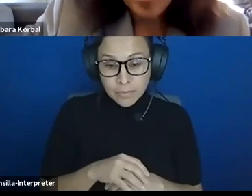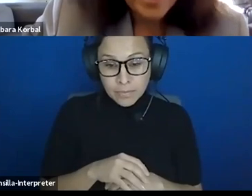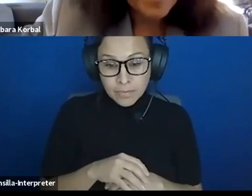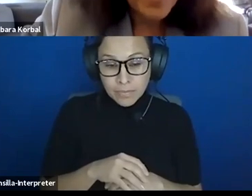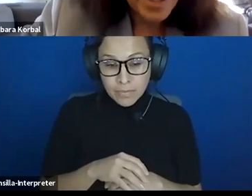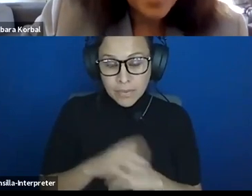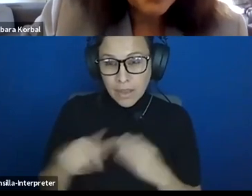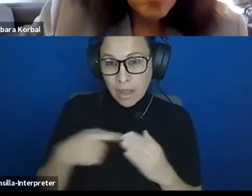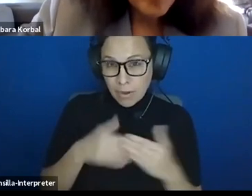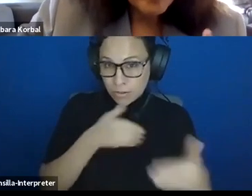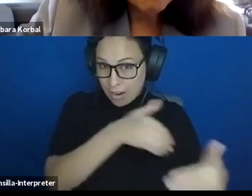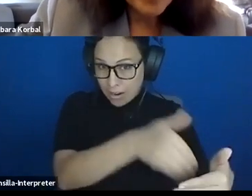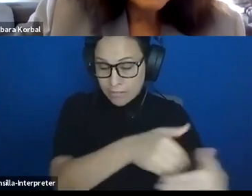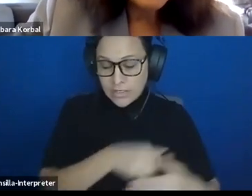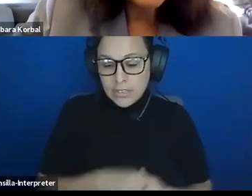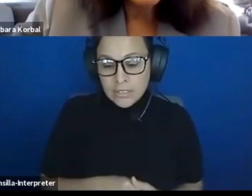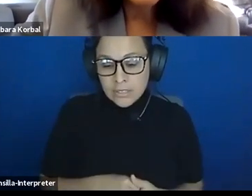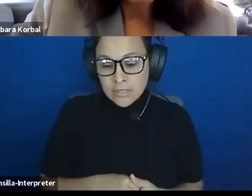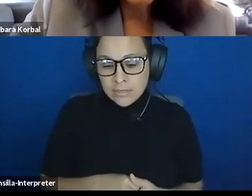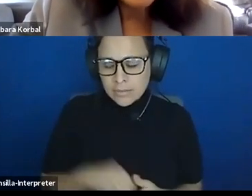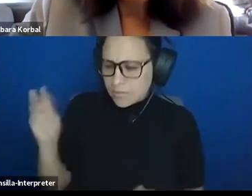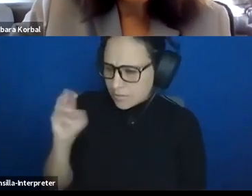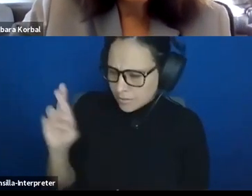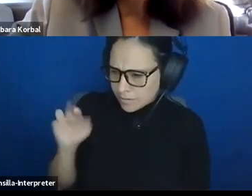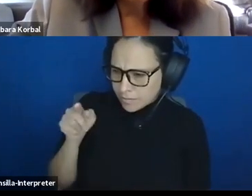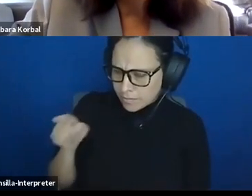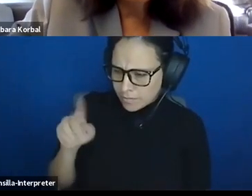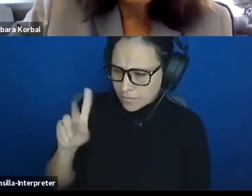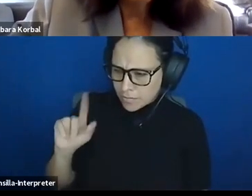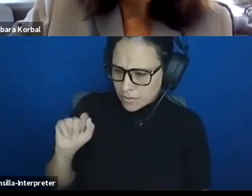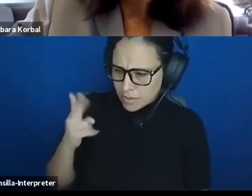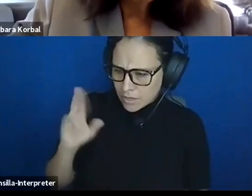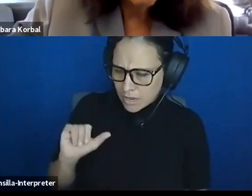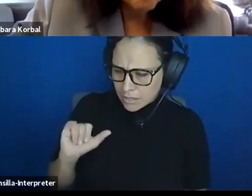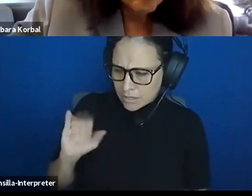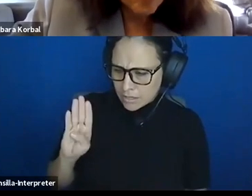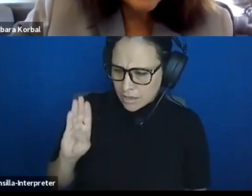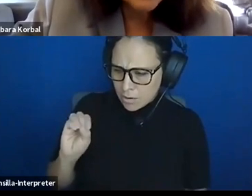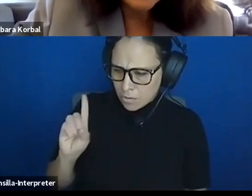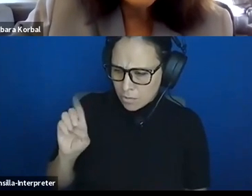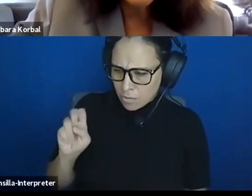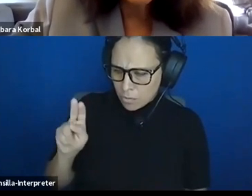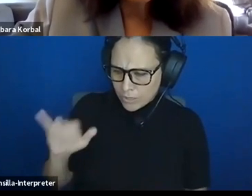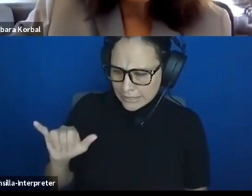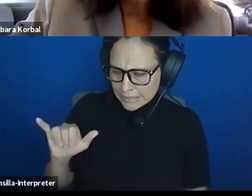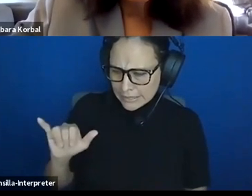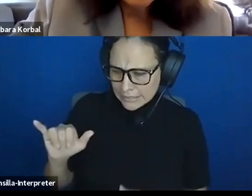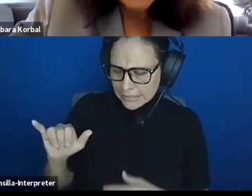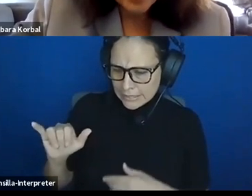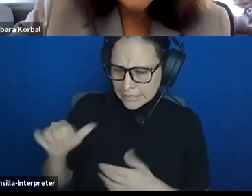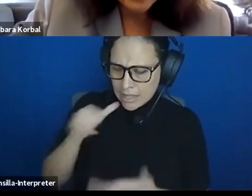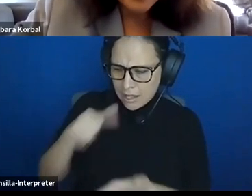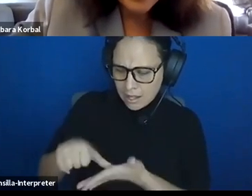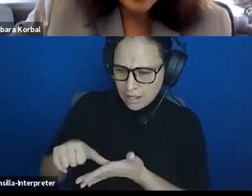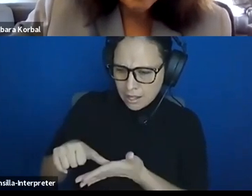about the archive. Margaret, the Kathy Bodine correspondence